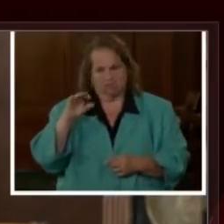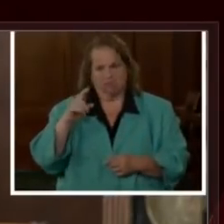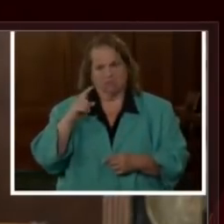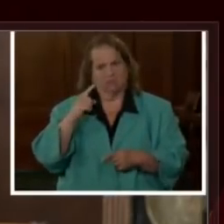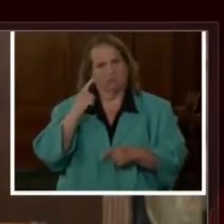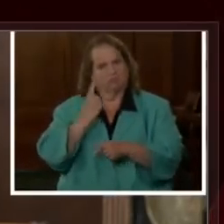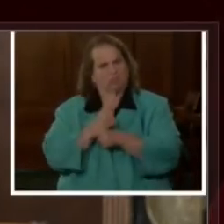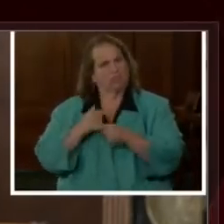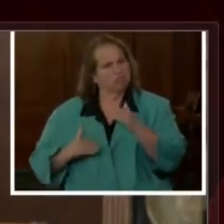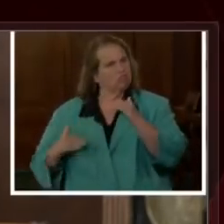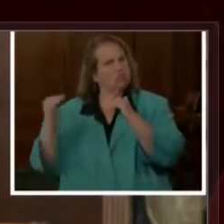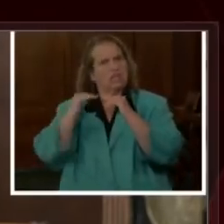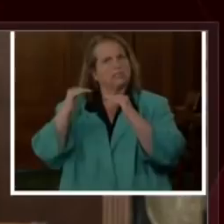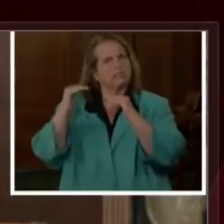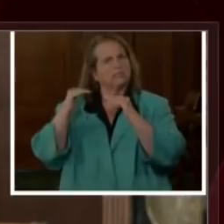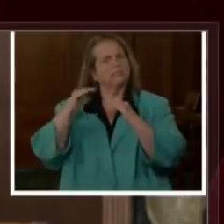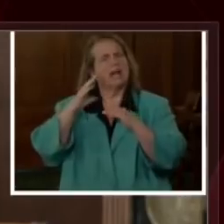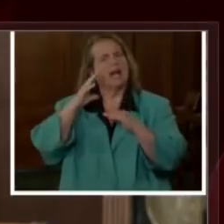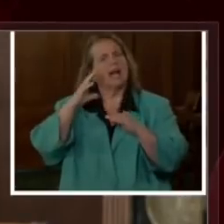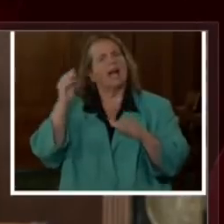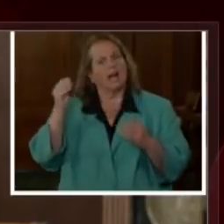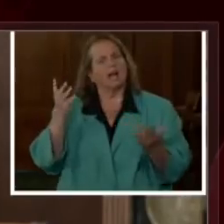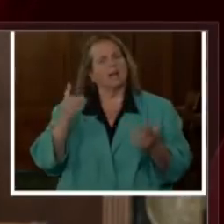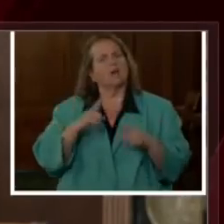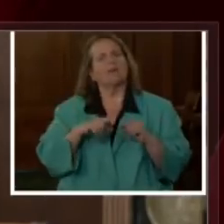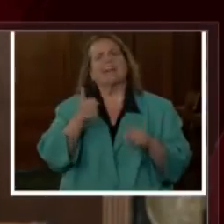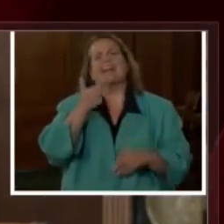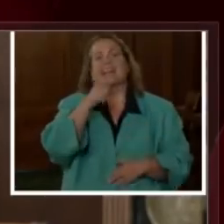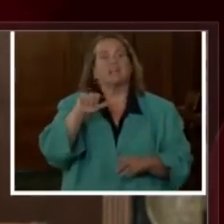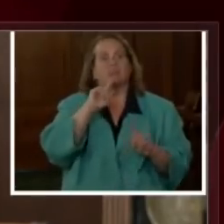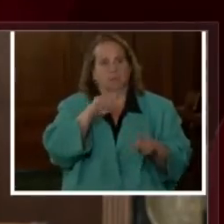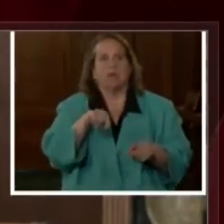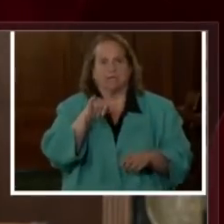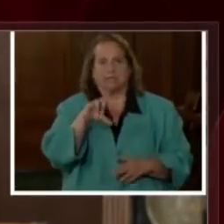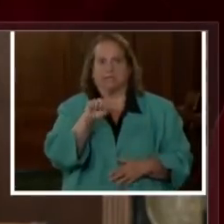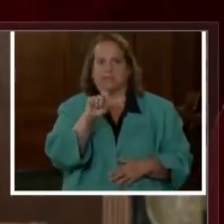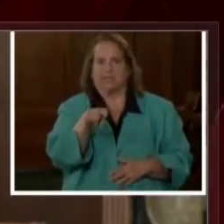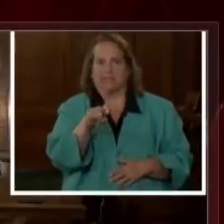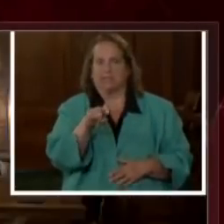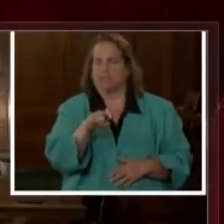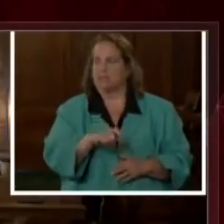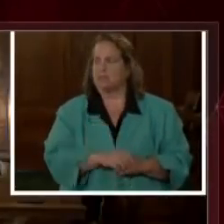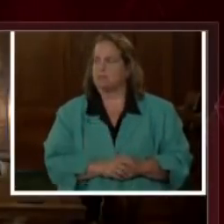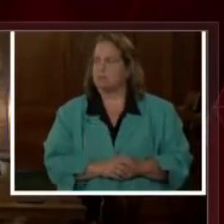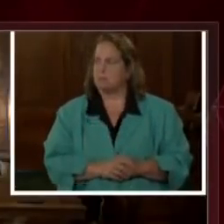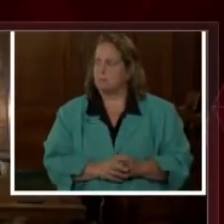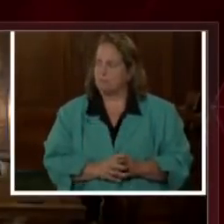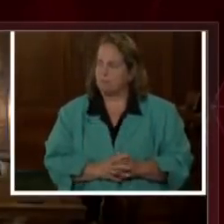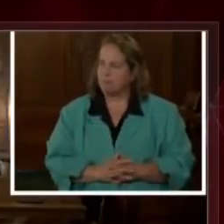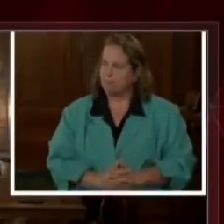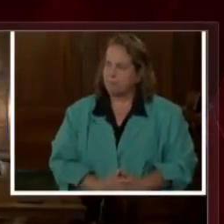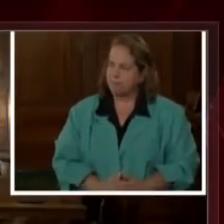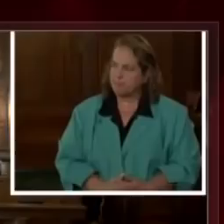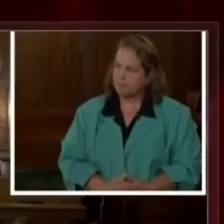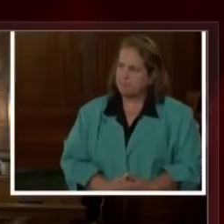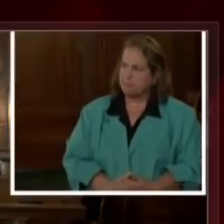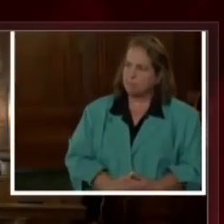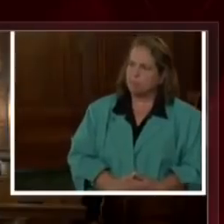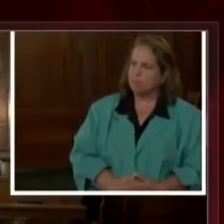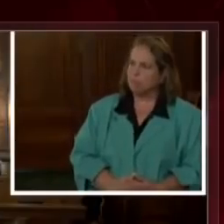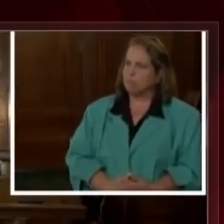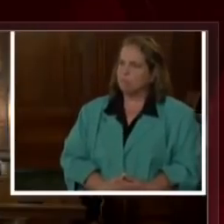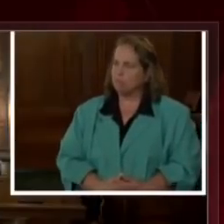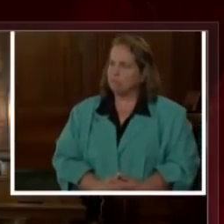but a response is needed. You said that investigation